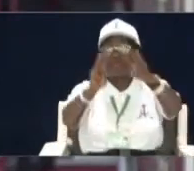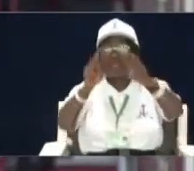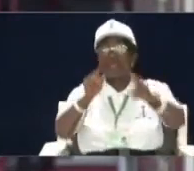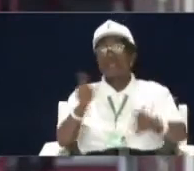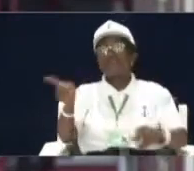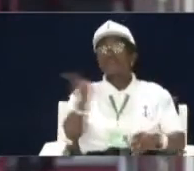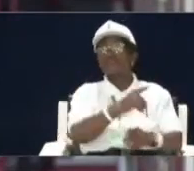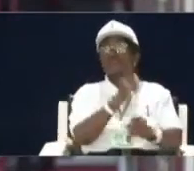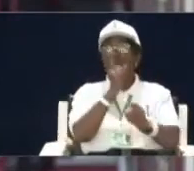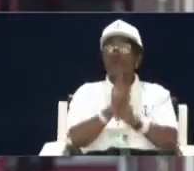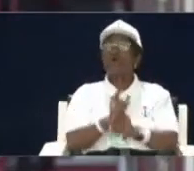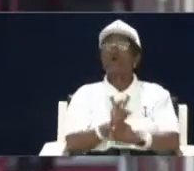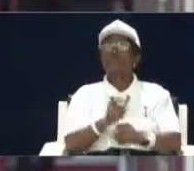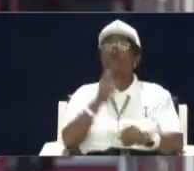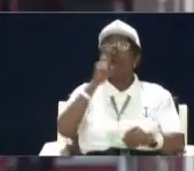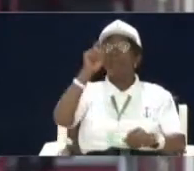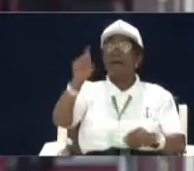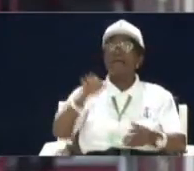sea.